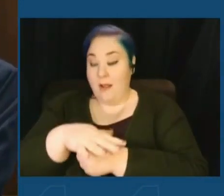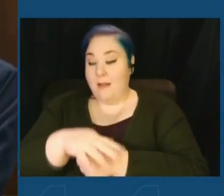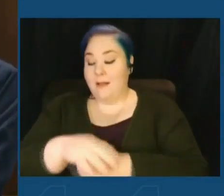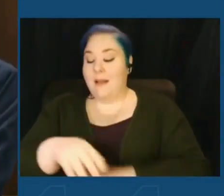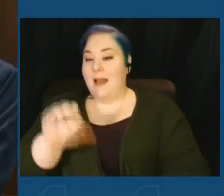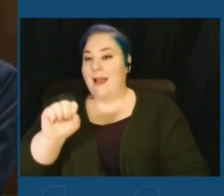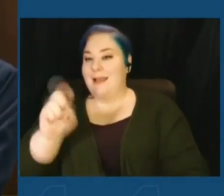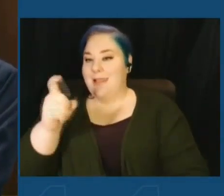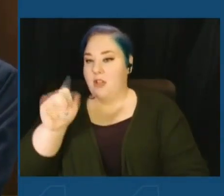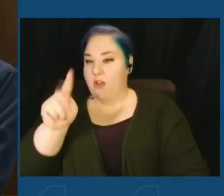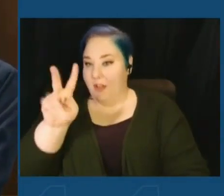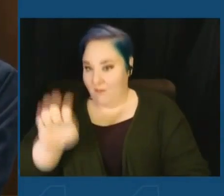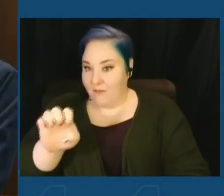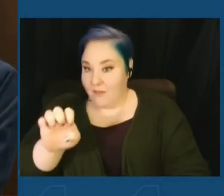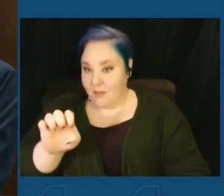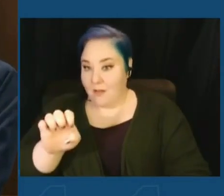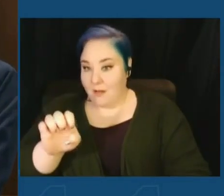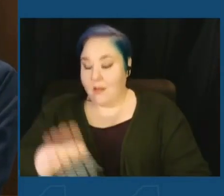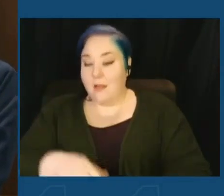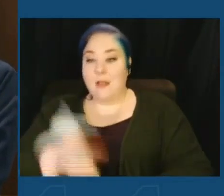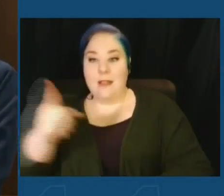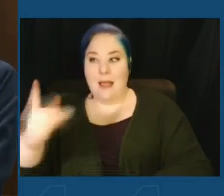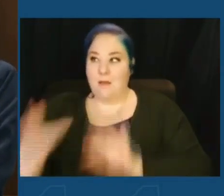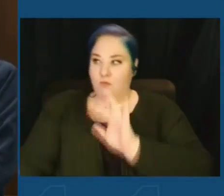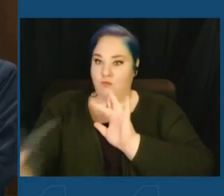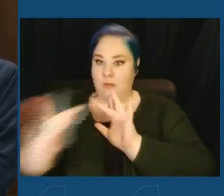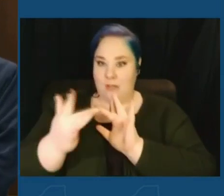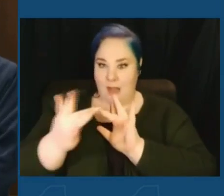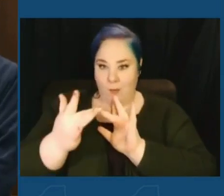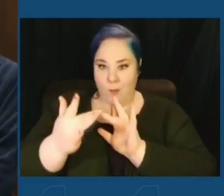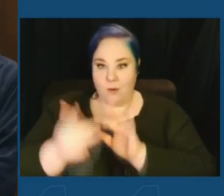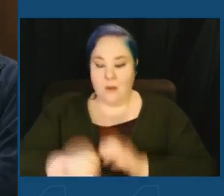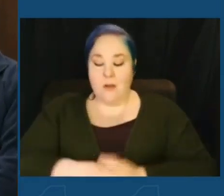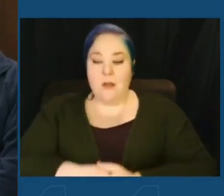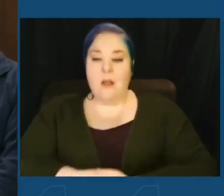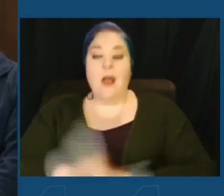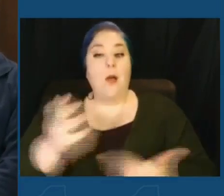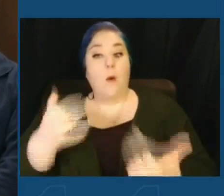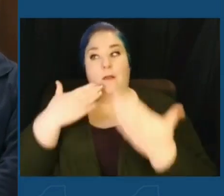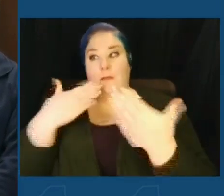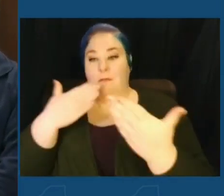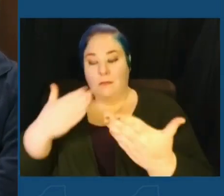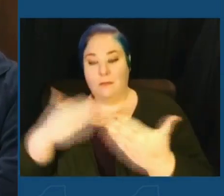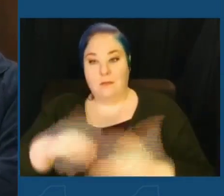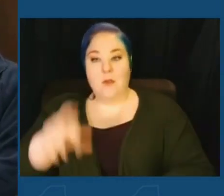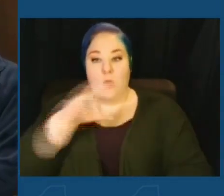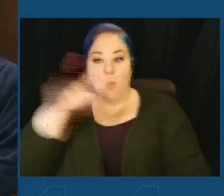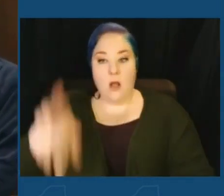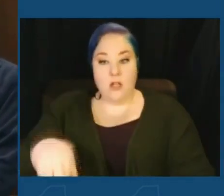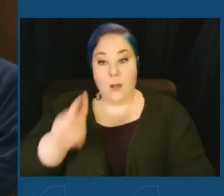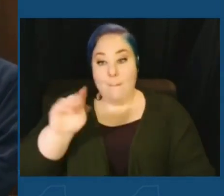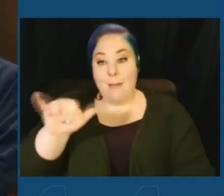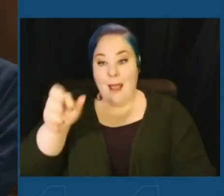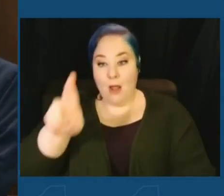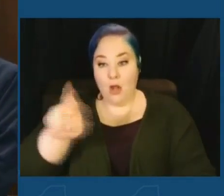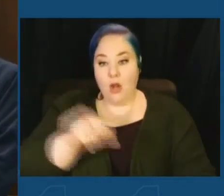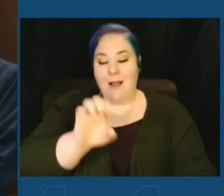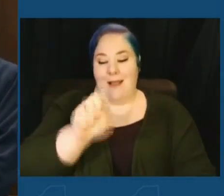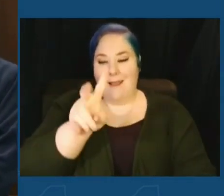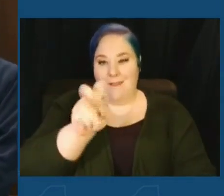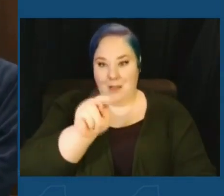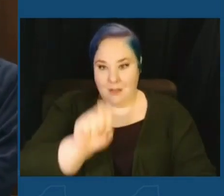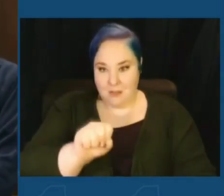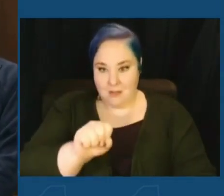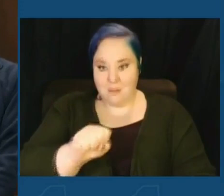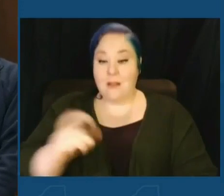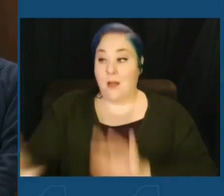the county executives that reached out. I want to acknowledge Rochester Mayor Malik Evans, who reached out to